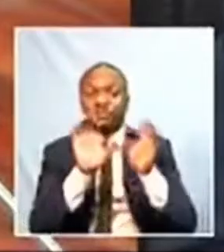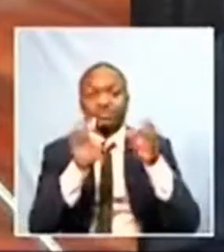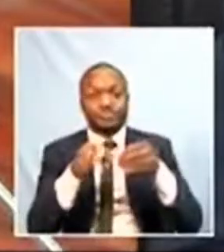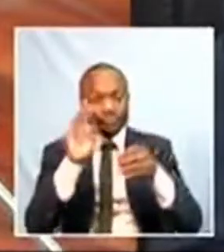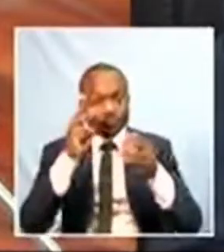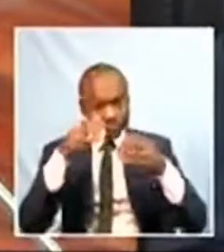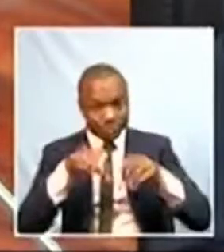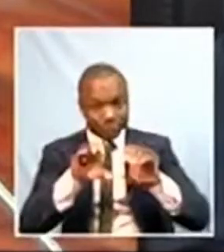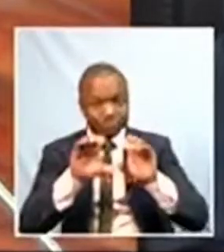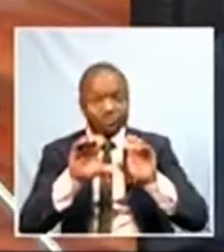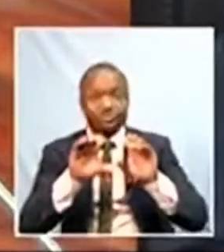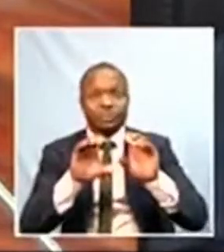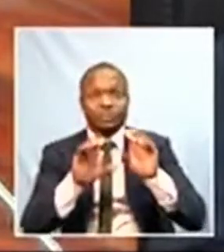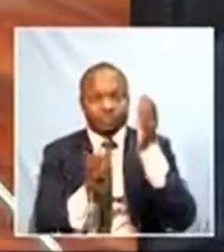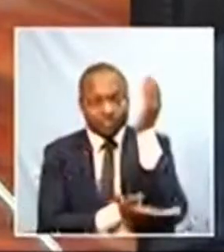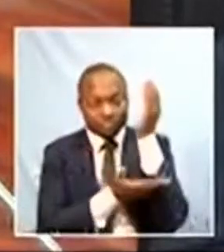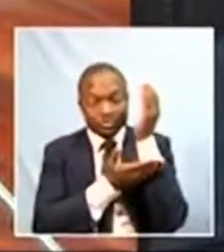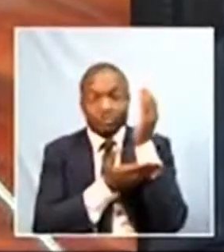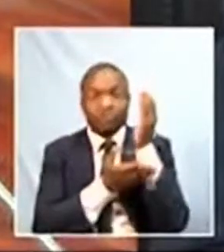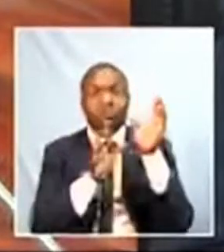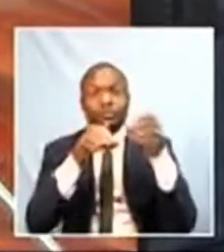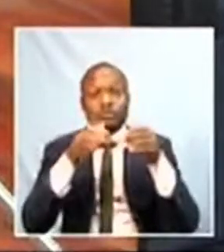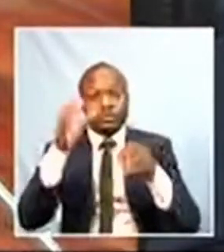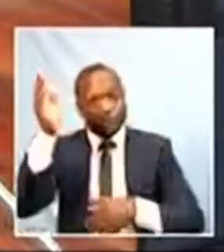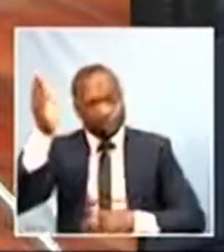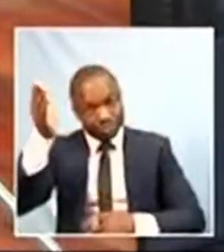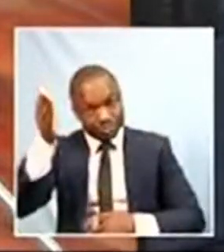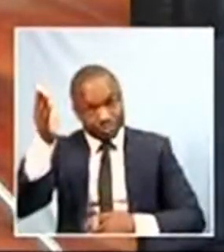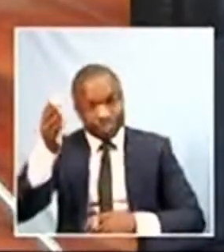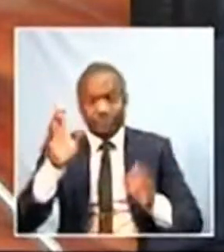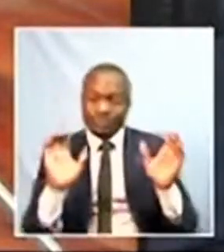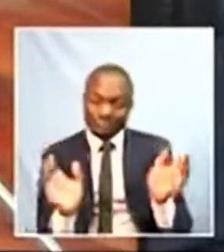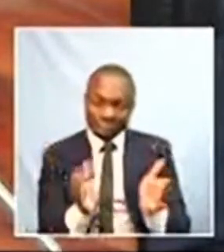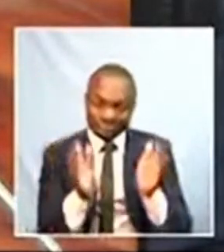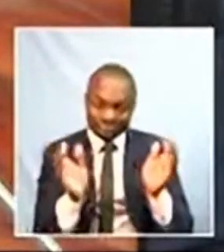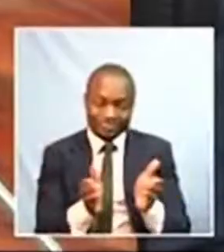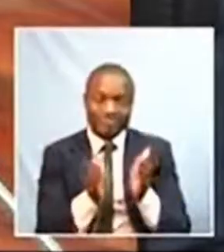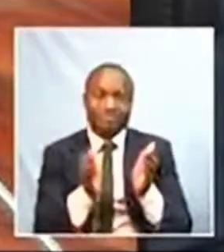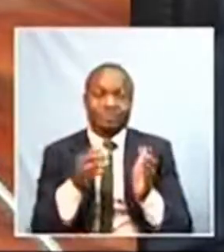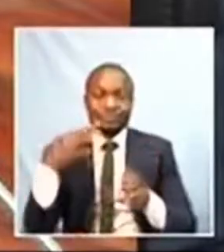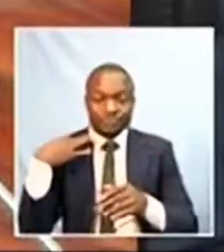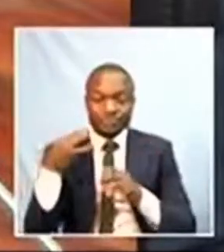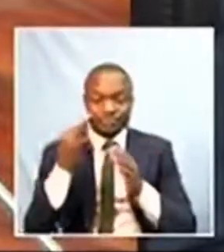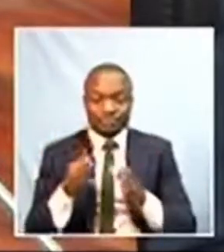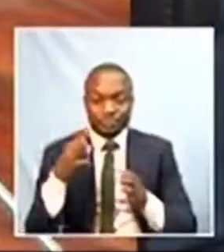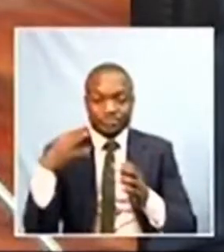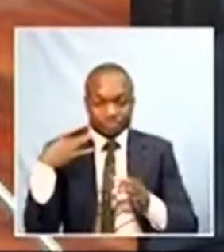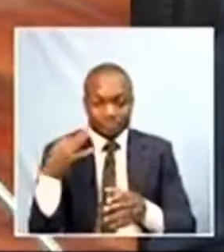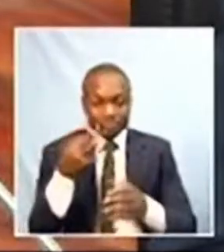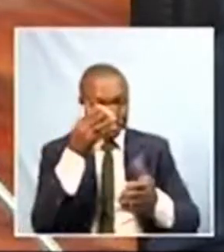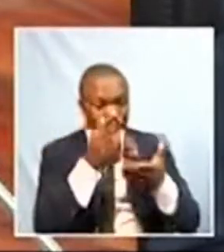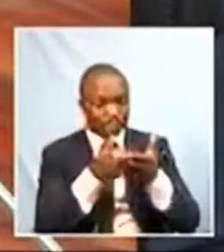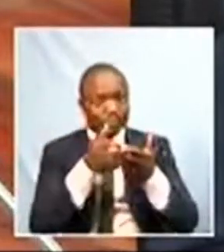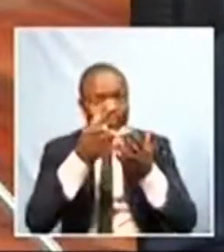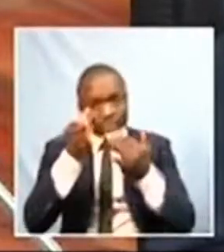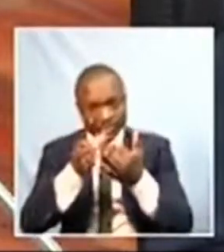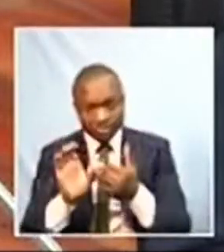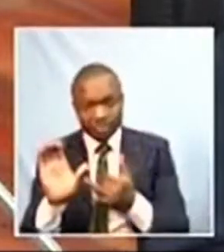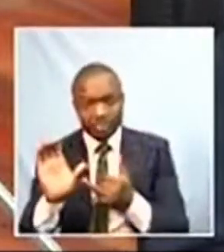it will continue to intensify community sensitization to encourage would-be applicants to apply for this component.